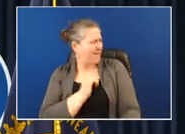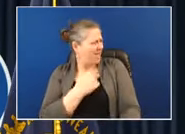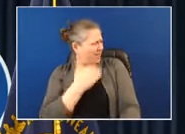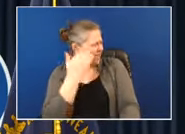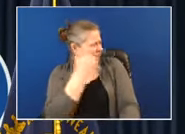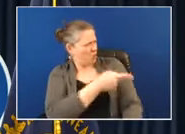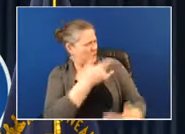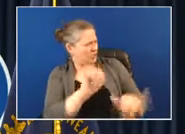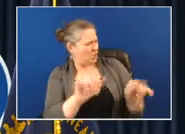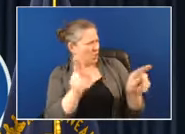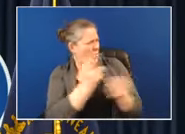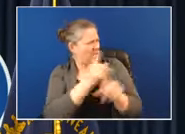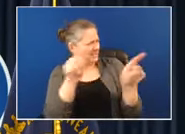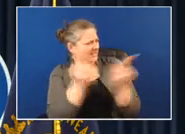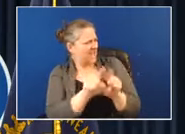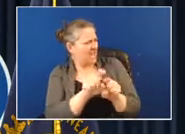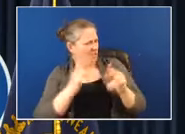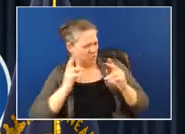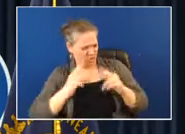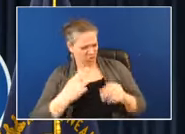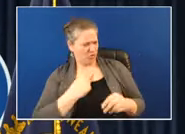ago?